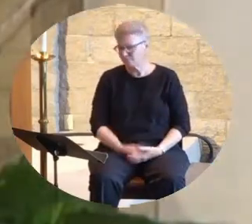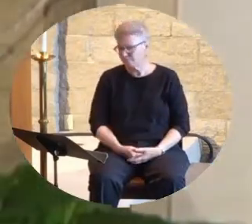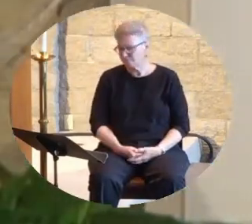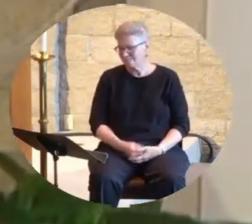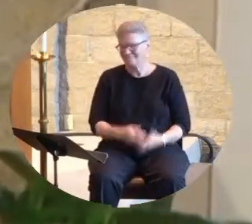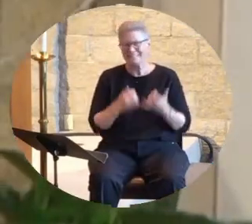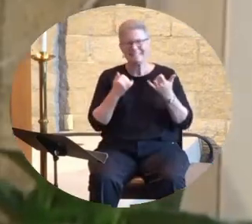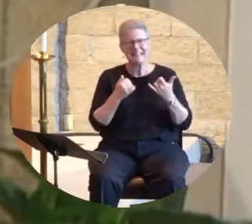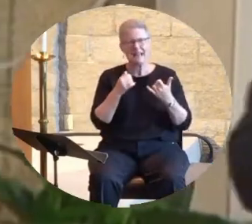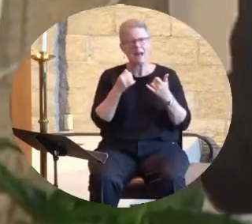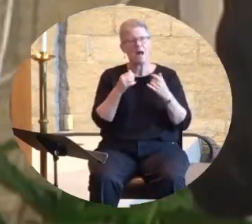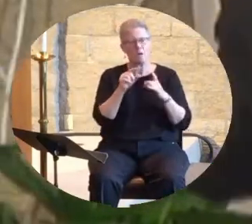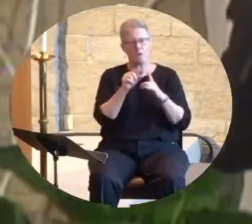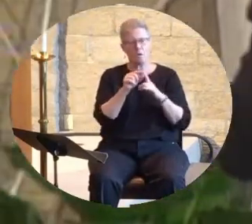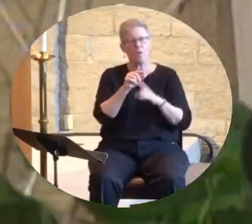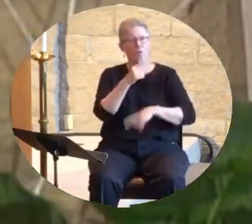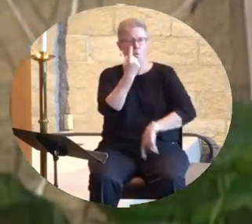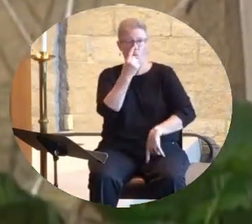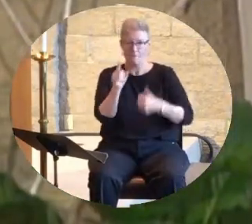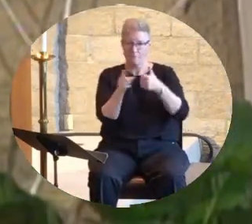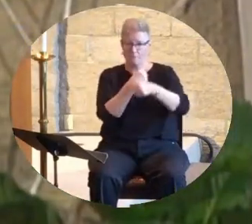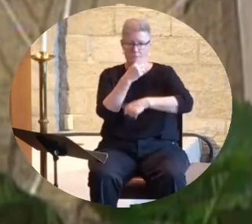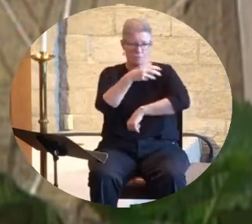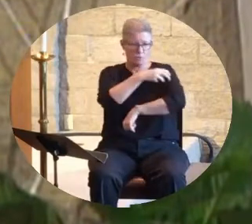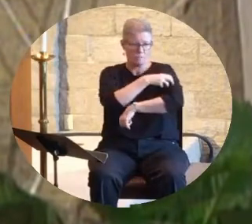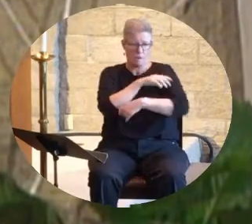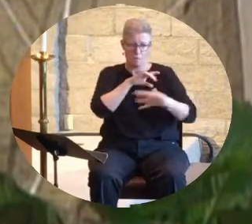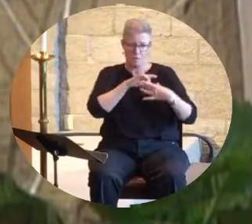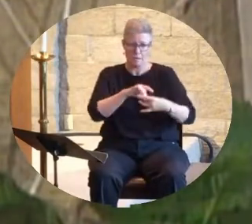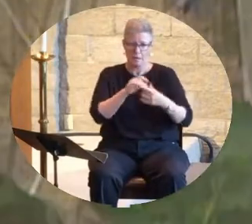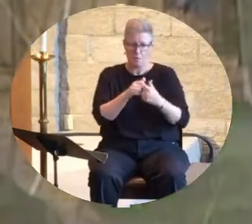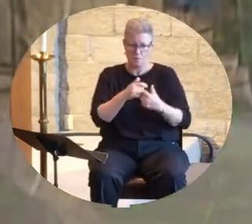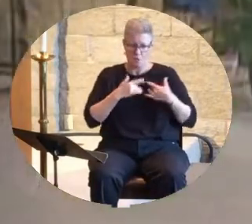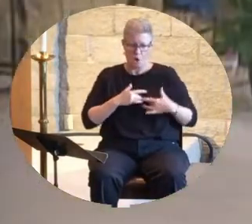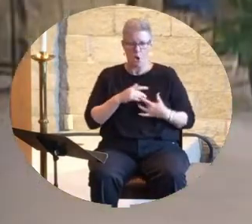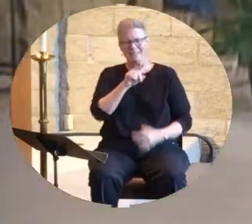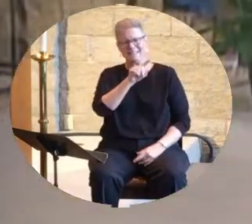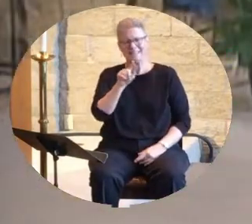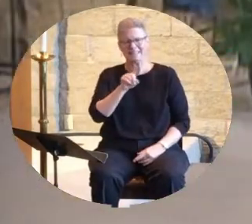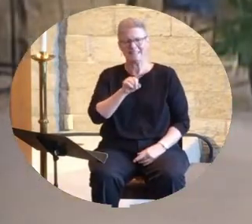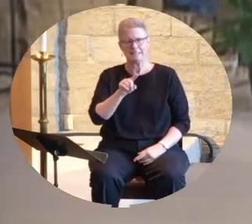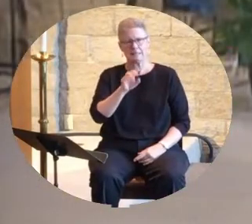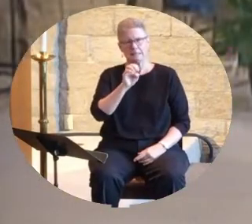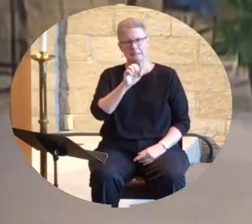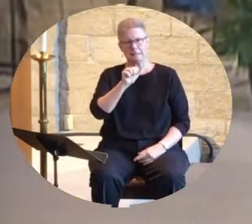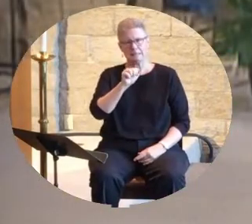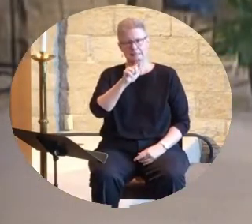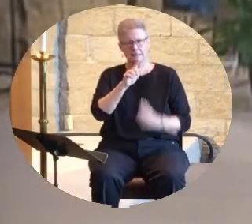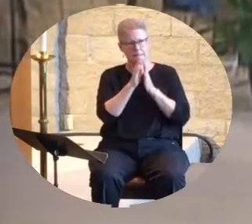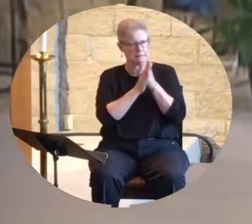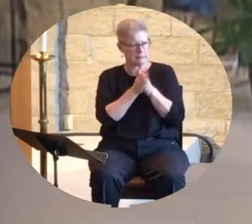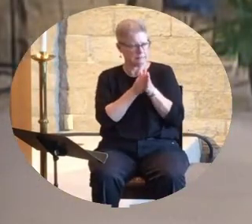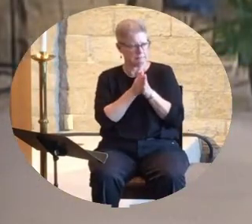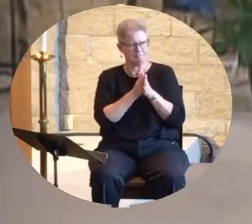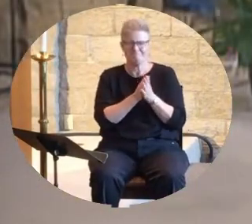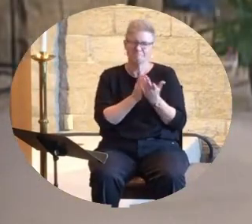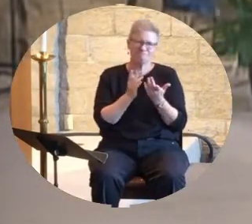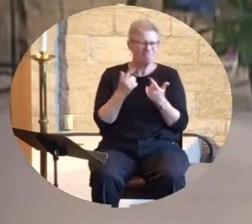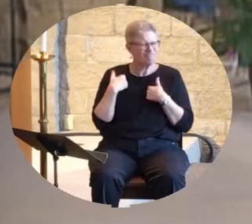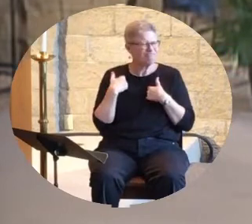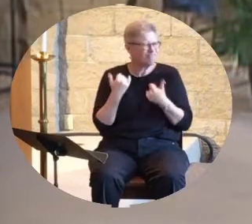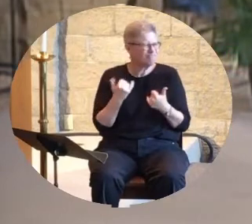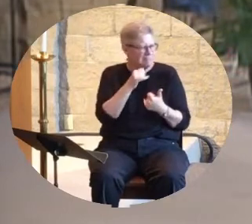zeal is one of the first powers of the heart. And I had never really appreciated zeal too much until